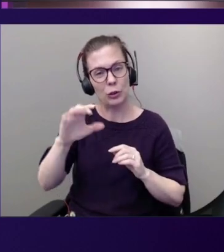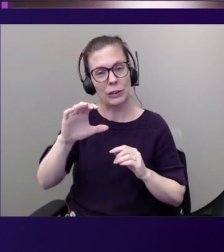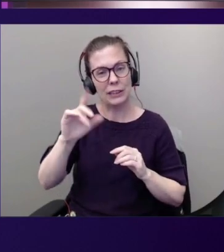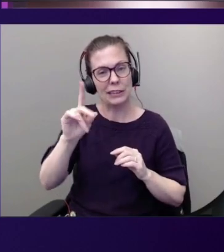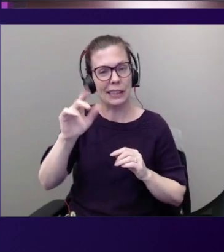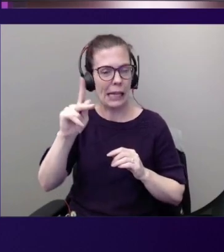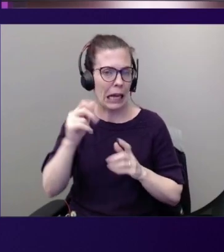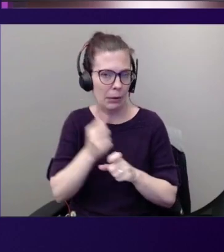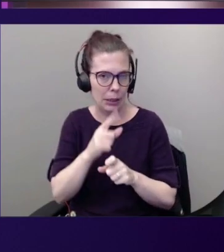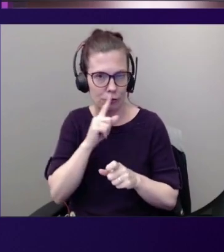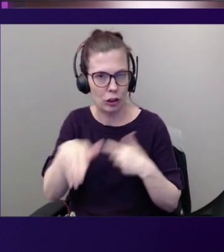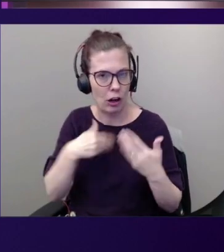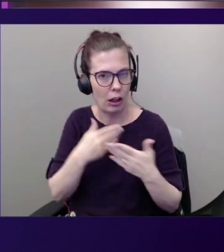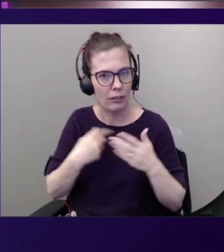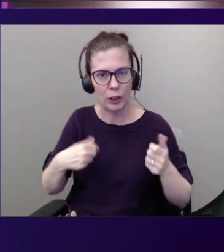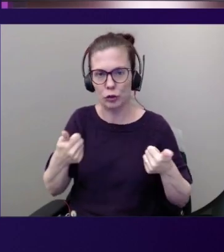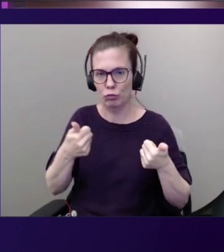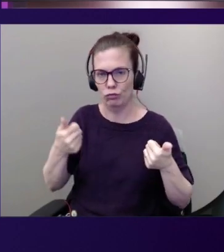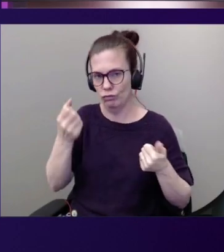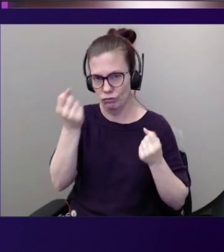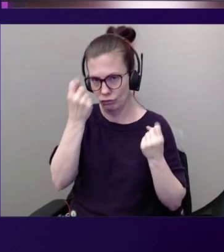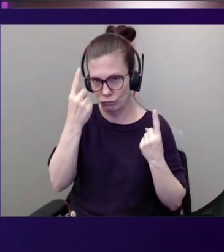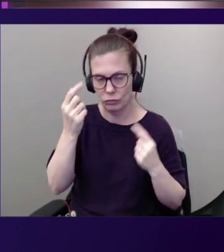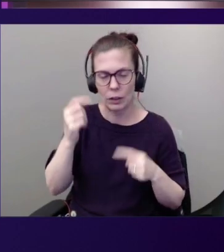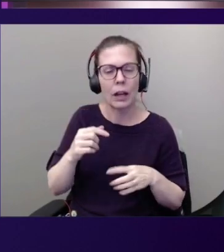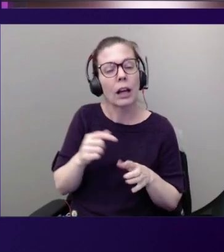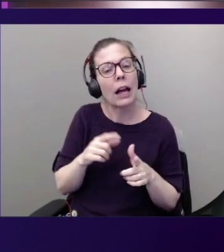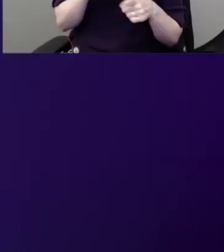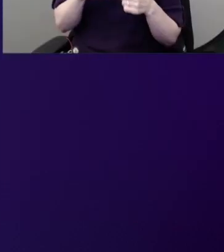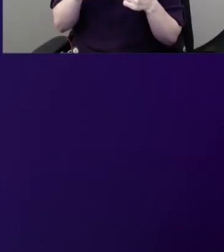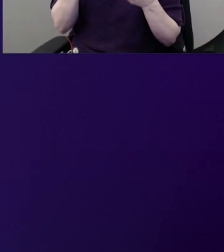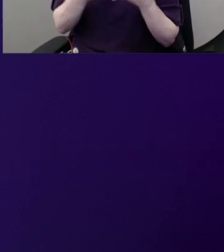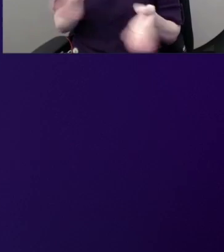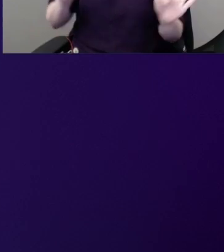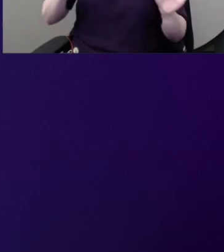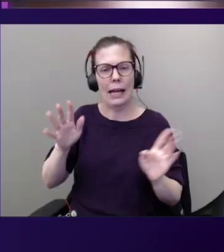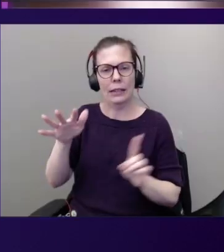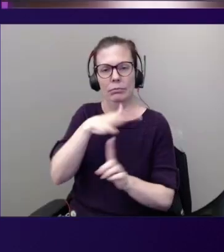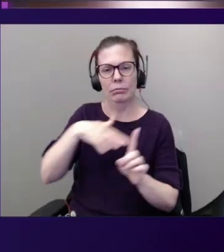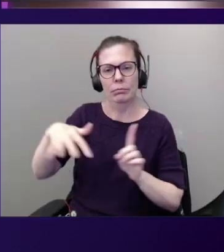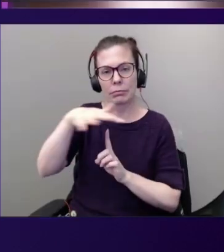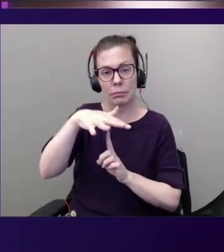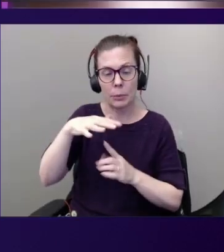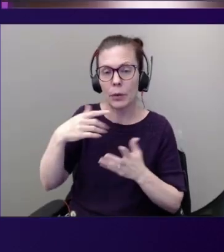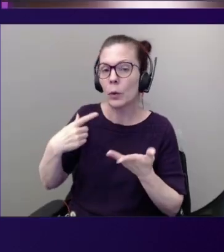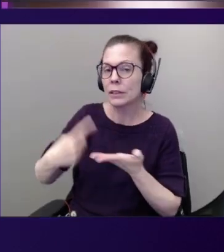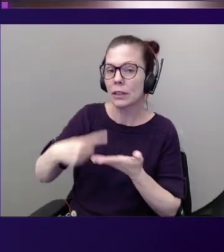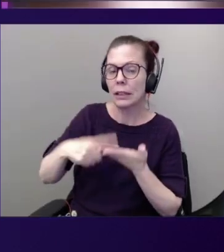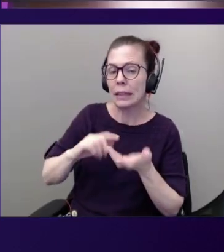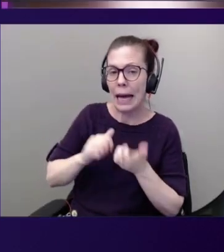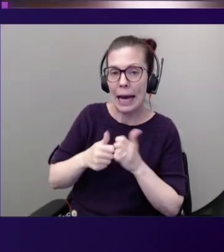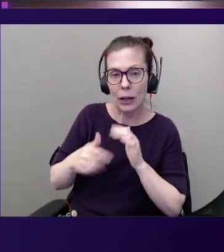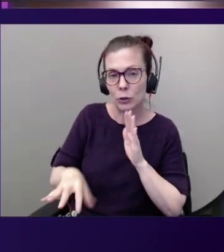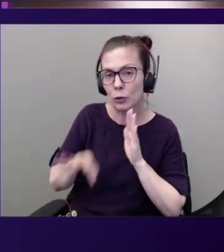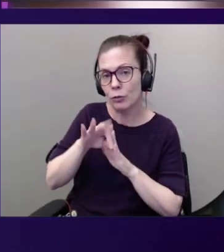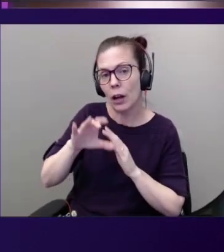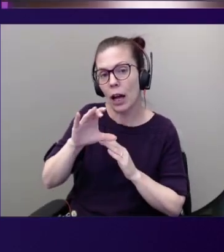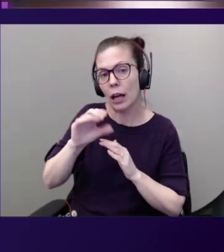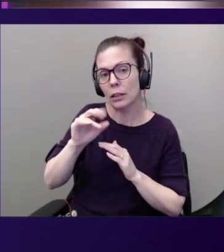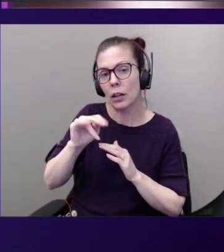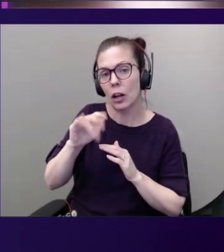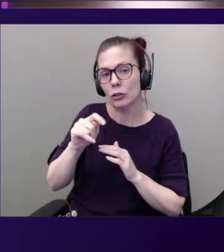sure that we're all on the same page, and then we'll talk about our wider ecosystem. We'll cover how to find constructs published by